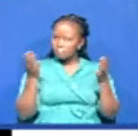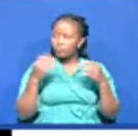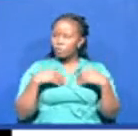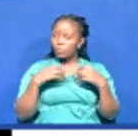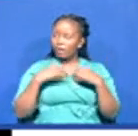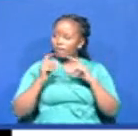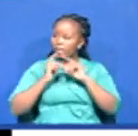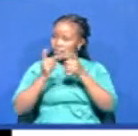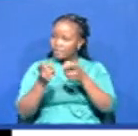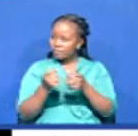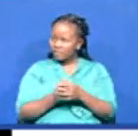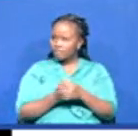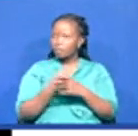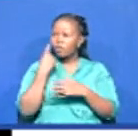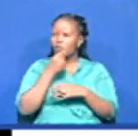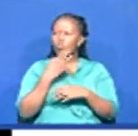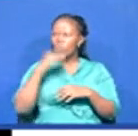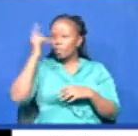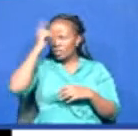Who wants to guess?